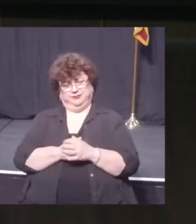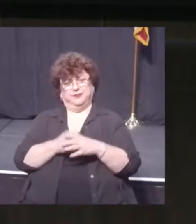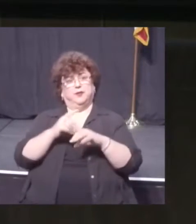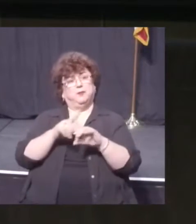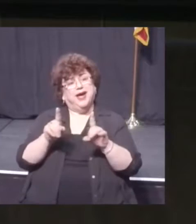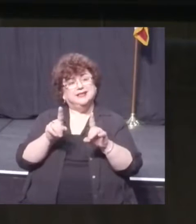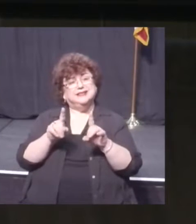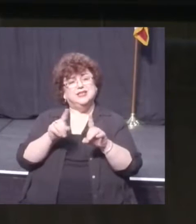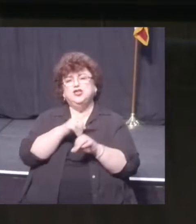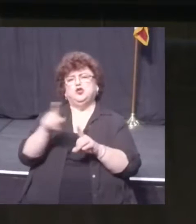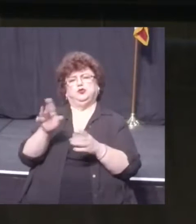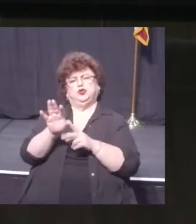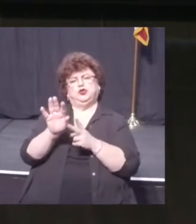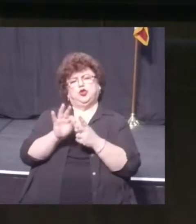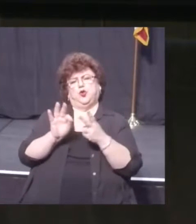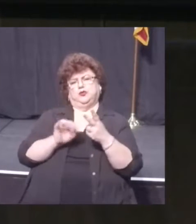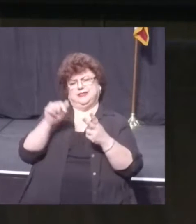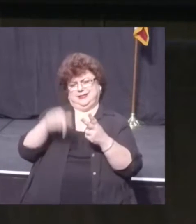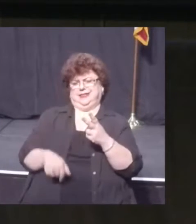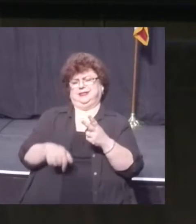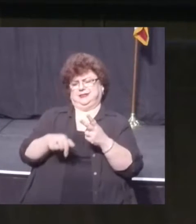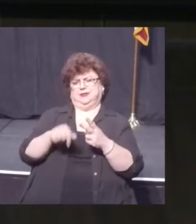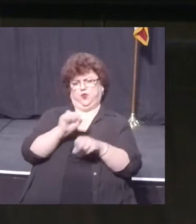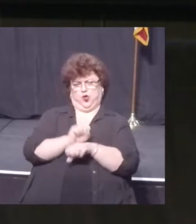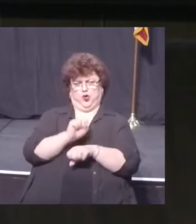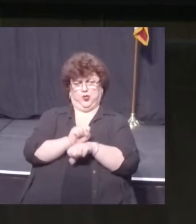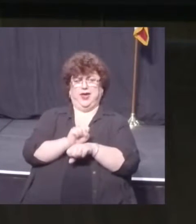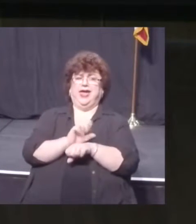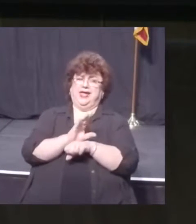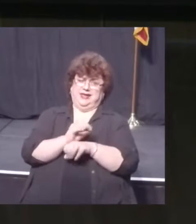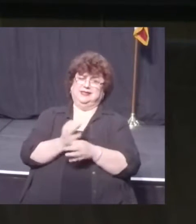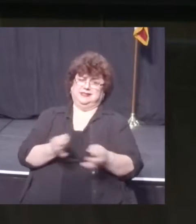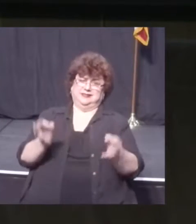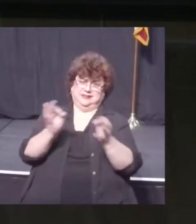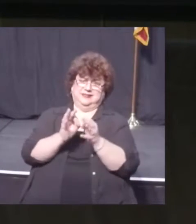despite that, you've chosen this work, and